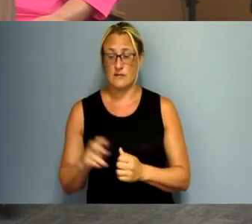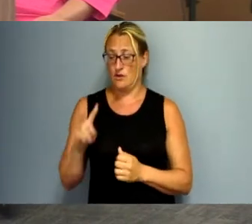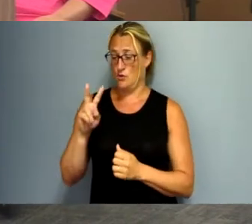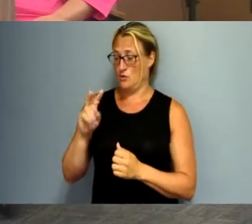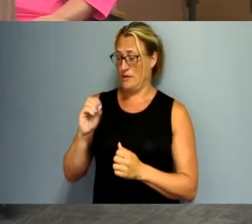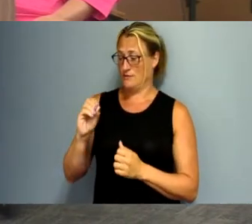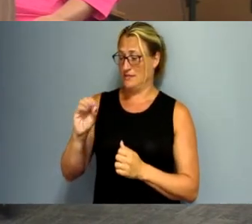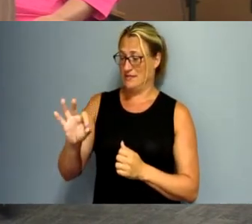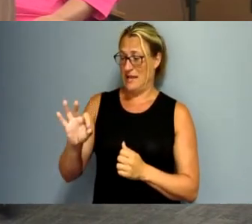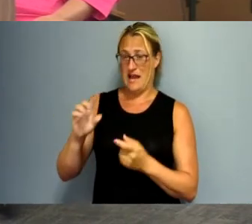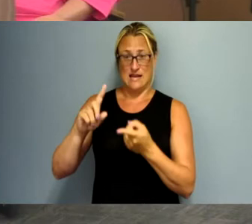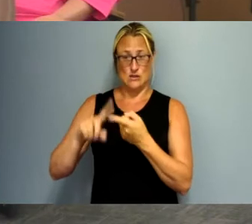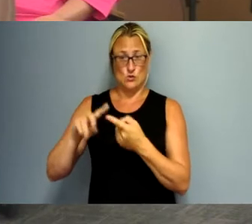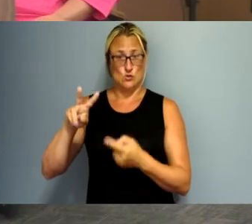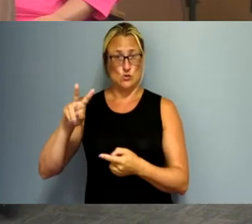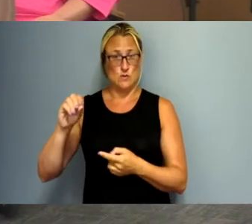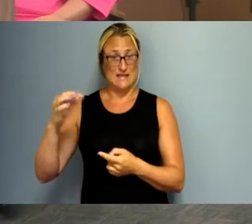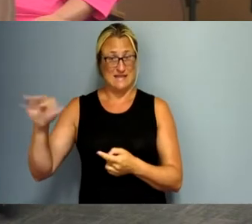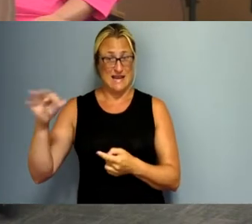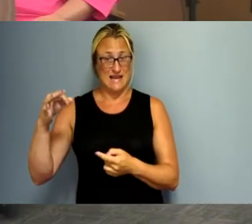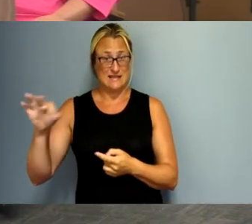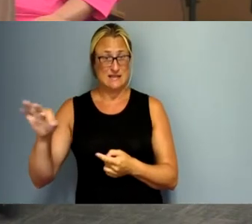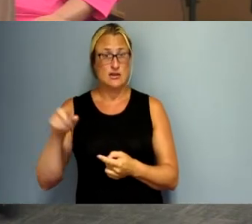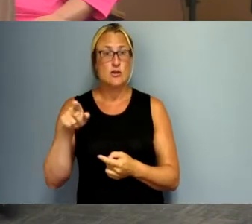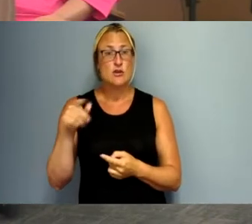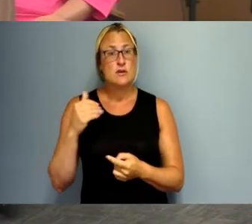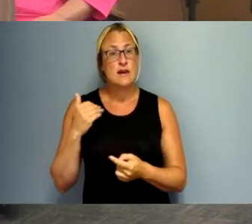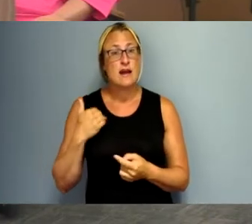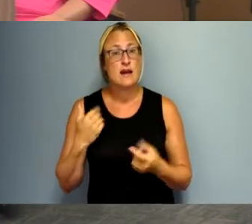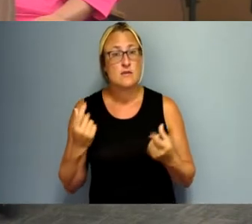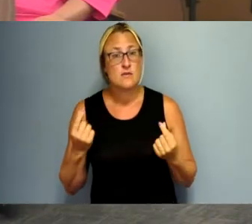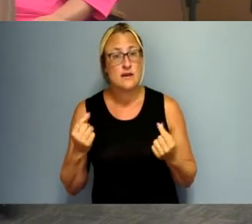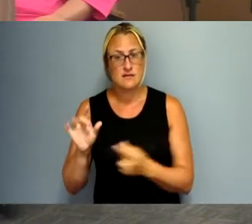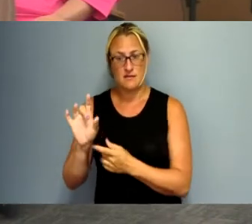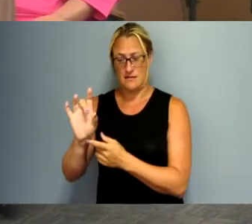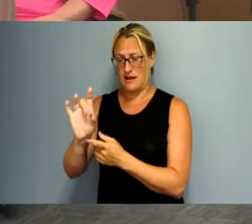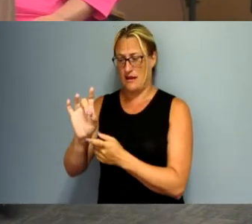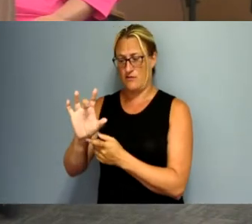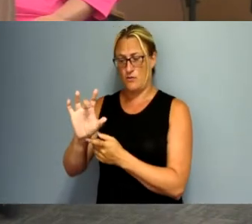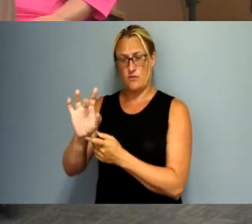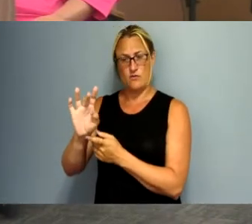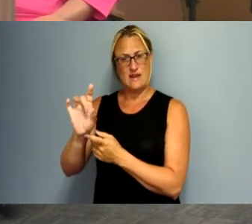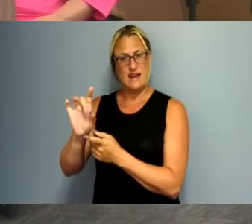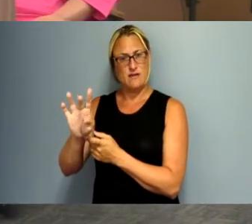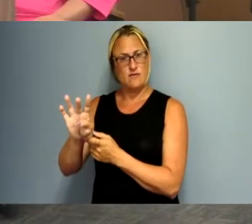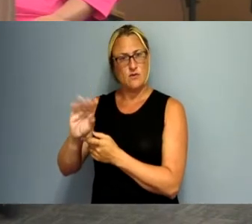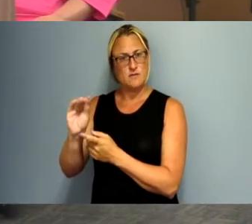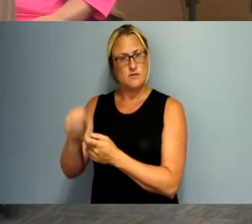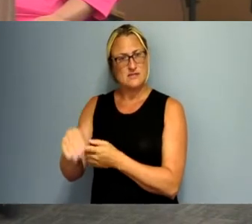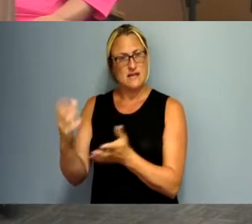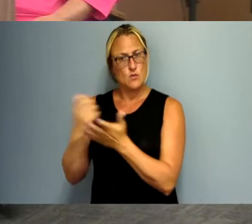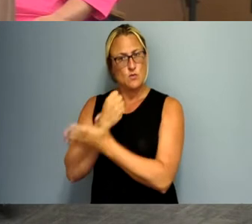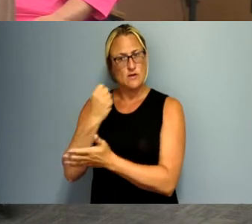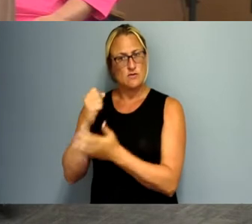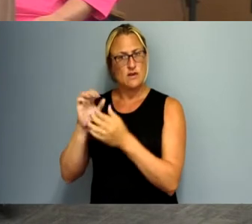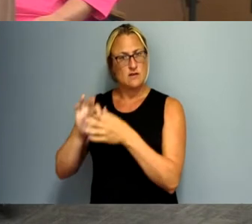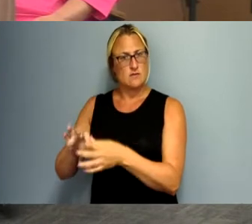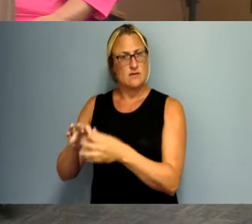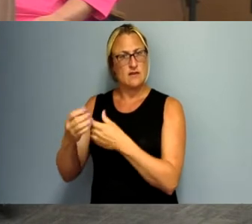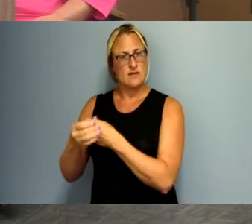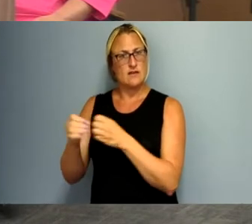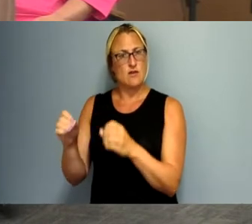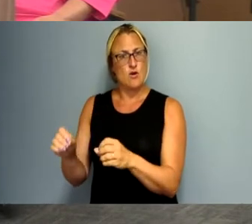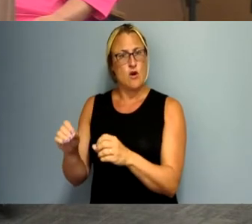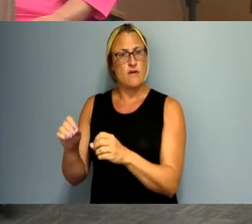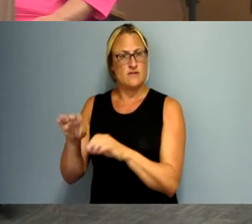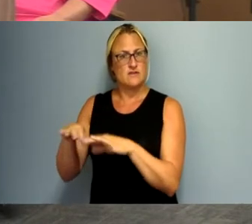2009 to 2019, you had an 84% win rate with the Office of Open Records and never once sued someone